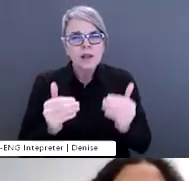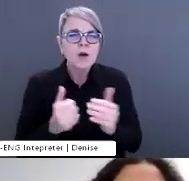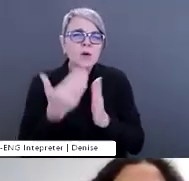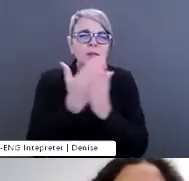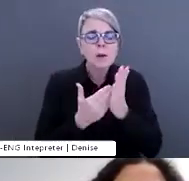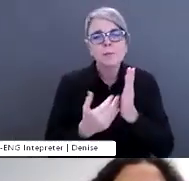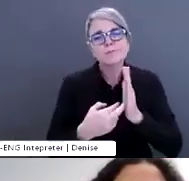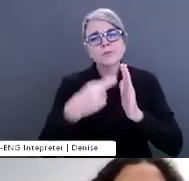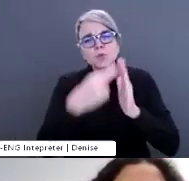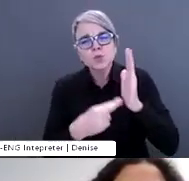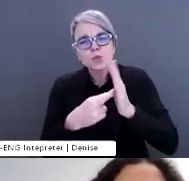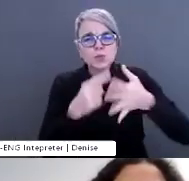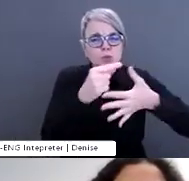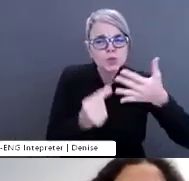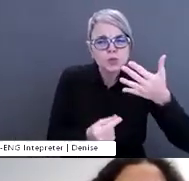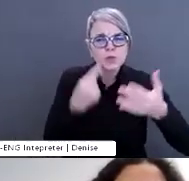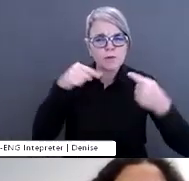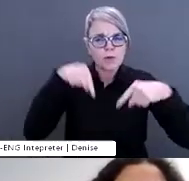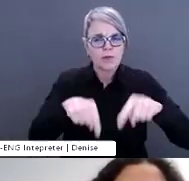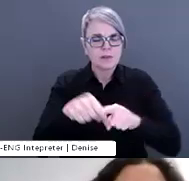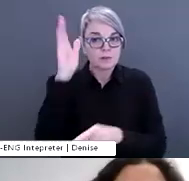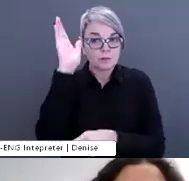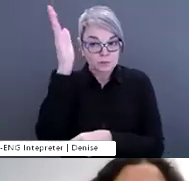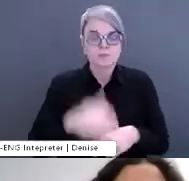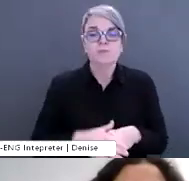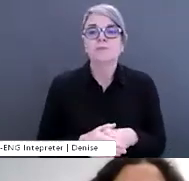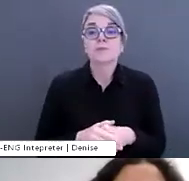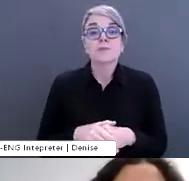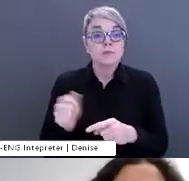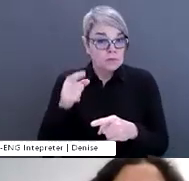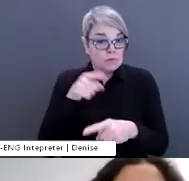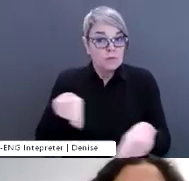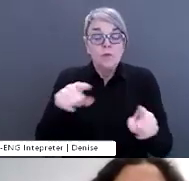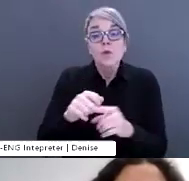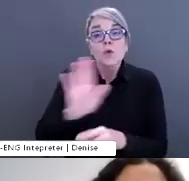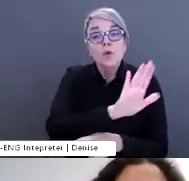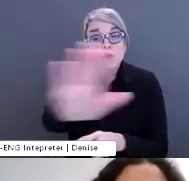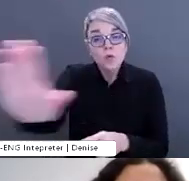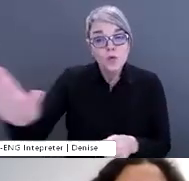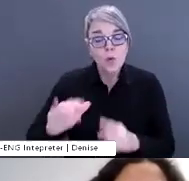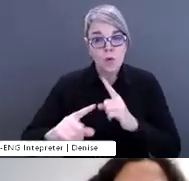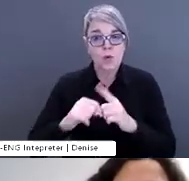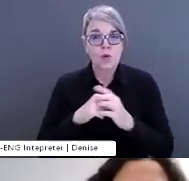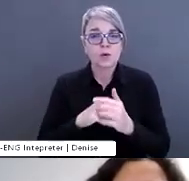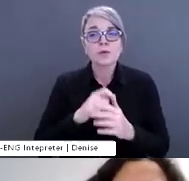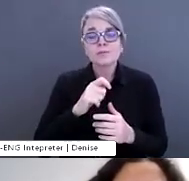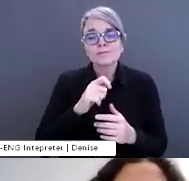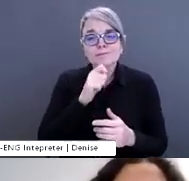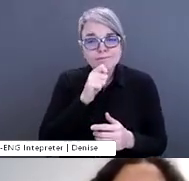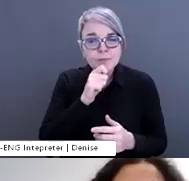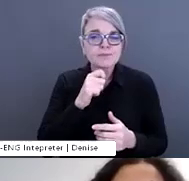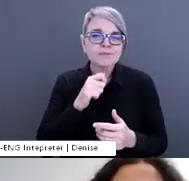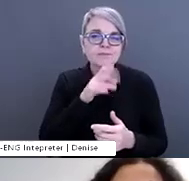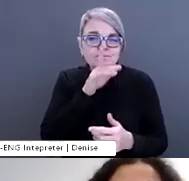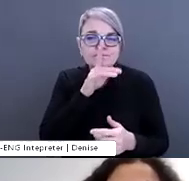just letting people know for communication that all microphones will be muted for participants today, but we do encourage your communication